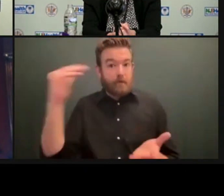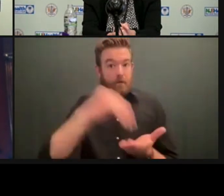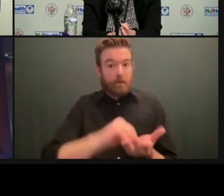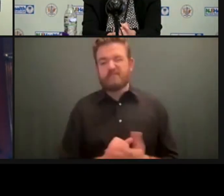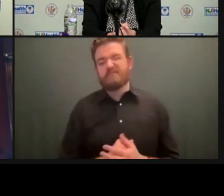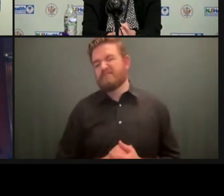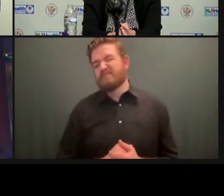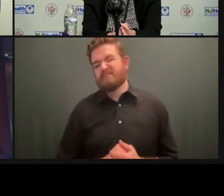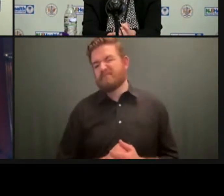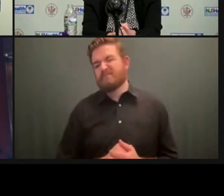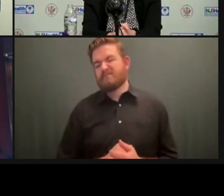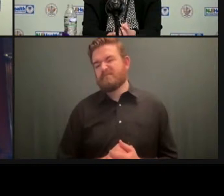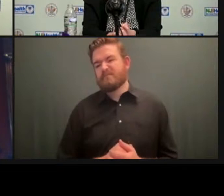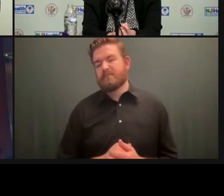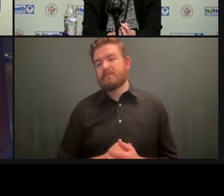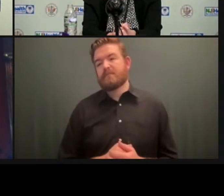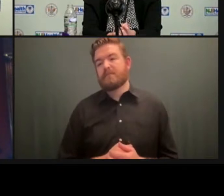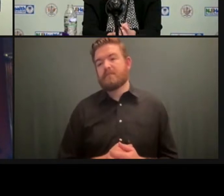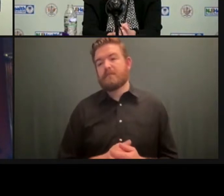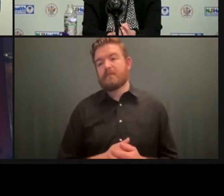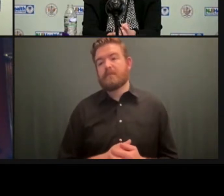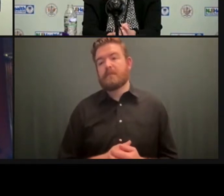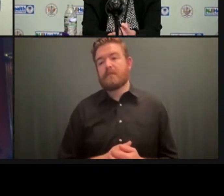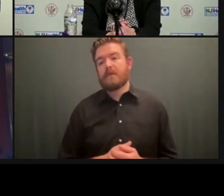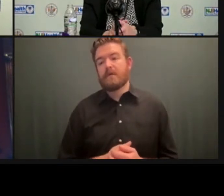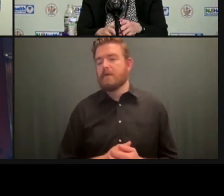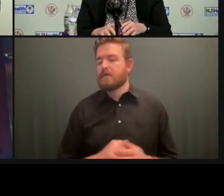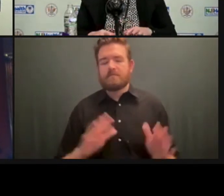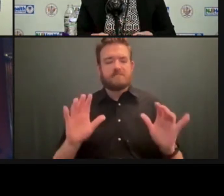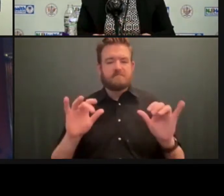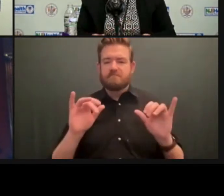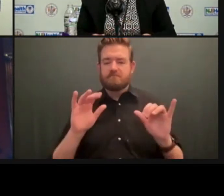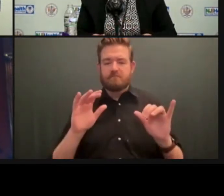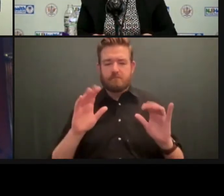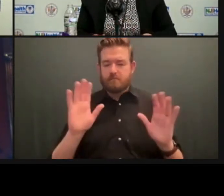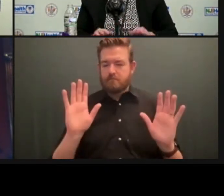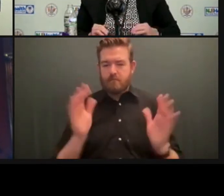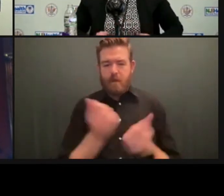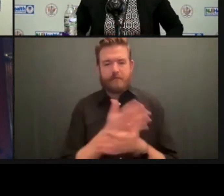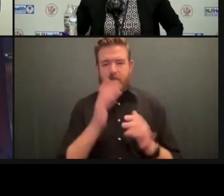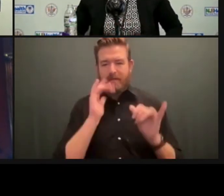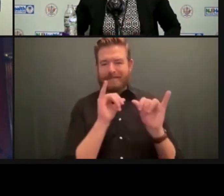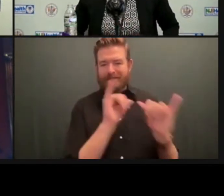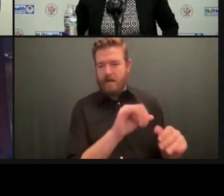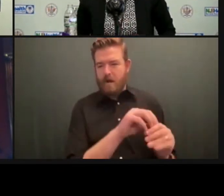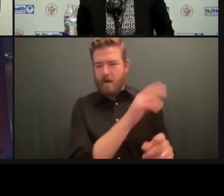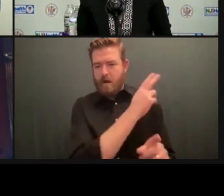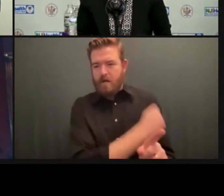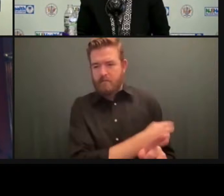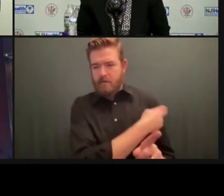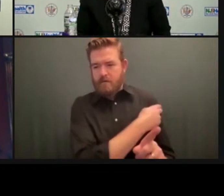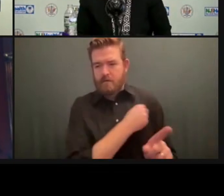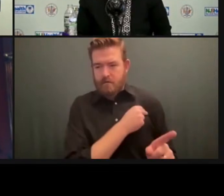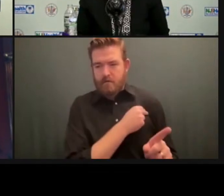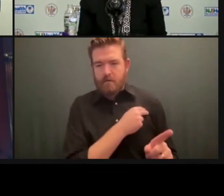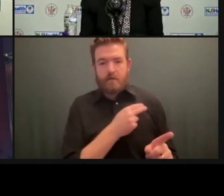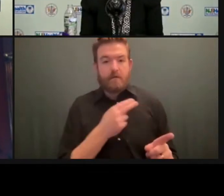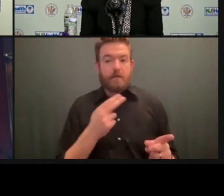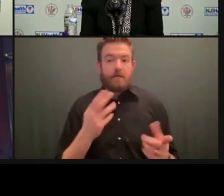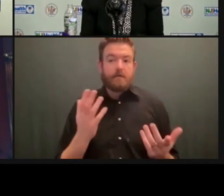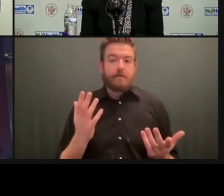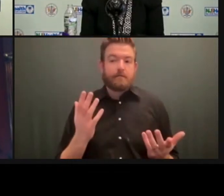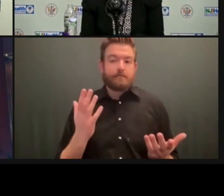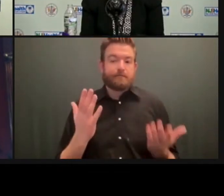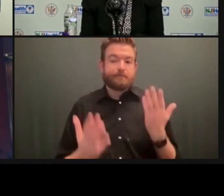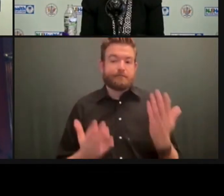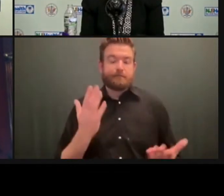be on campus, trying to find ways to get another 50 or 100 beds into an existing campus, or perhaps to set a tent